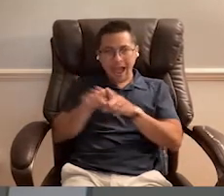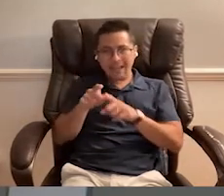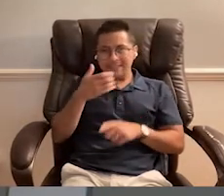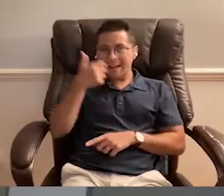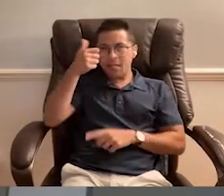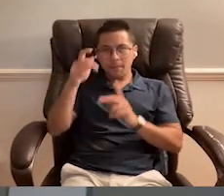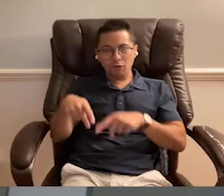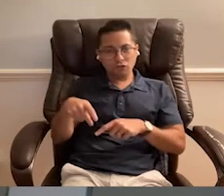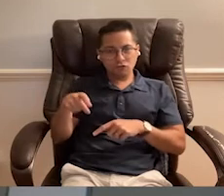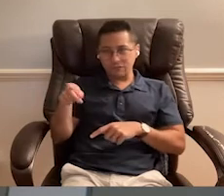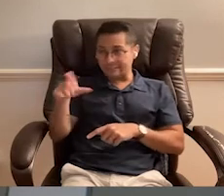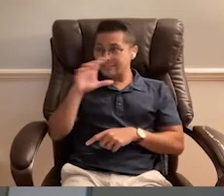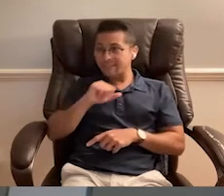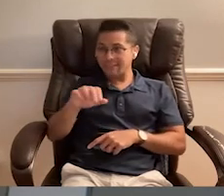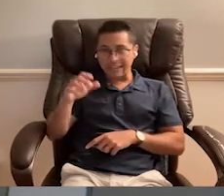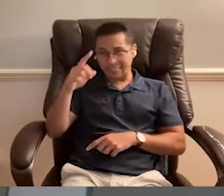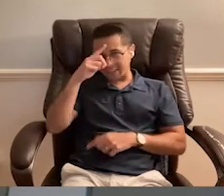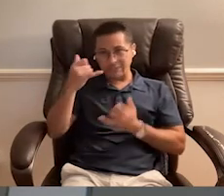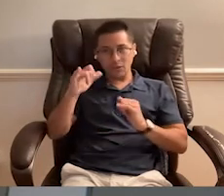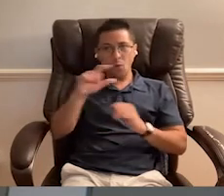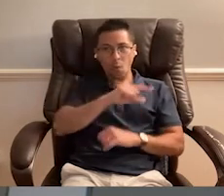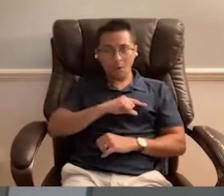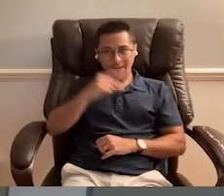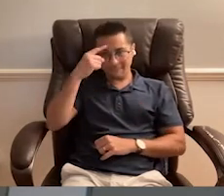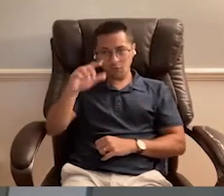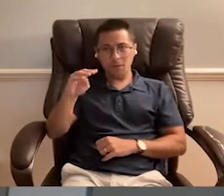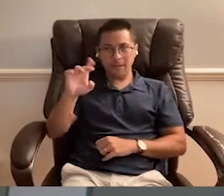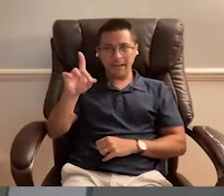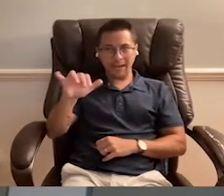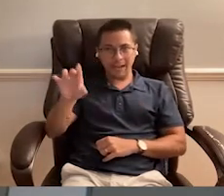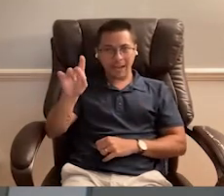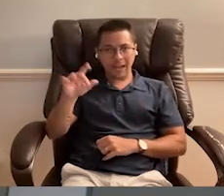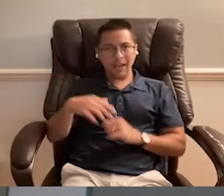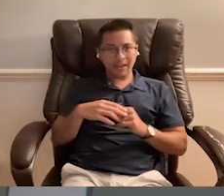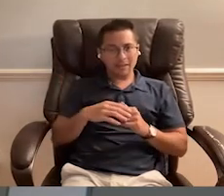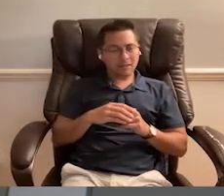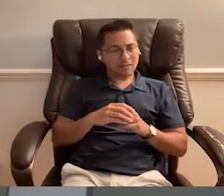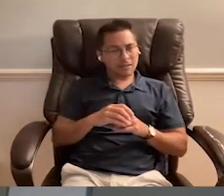know if as an elderly person in his 50s, they could still go into qualify for Medicaid.